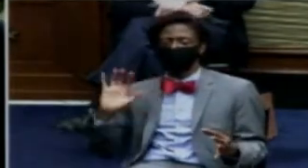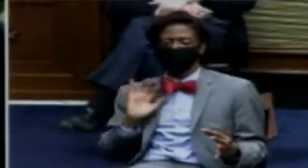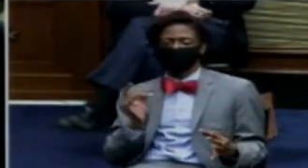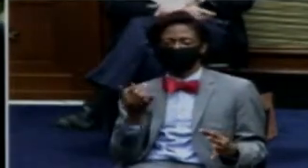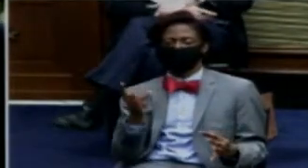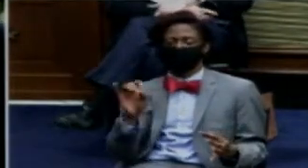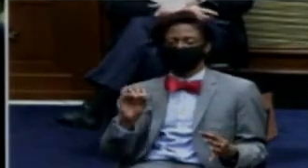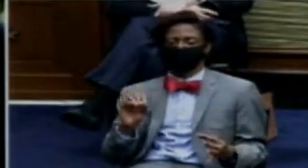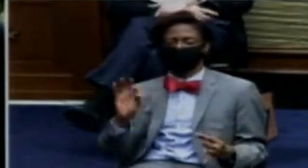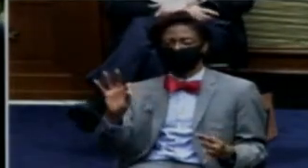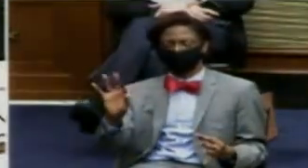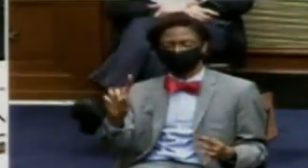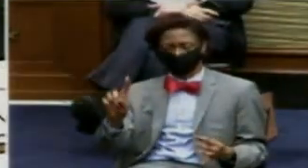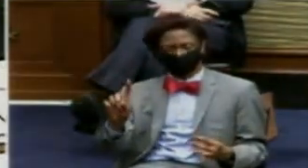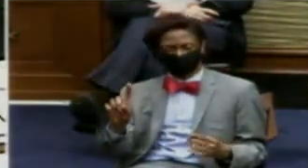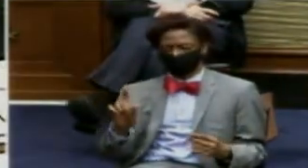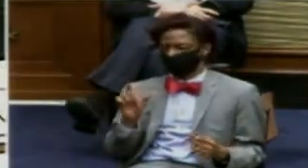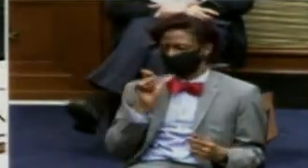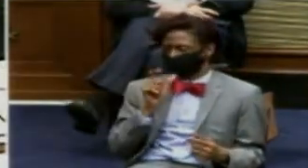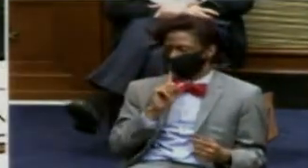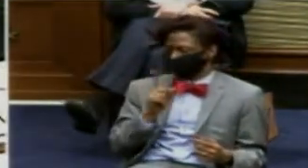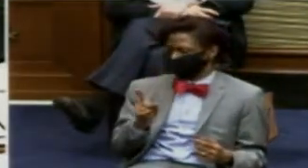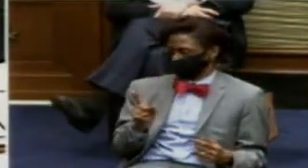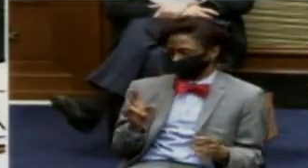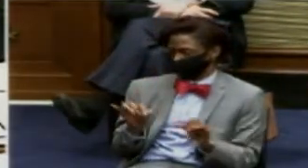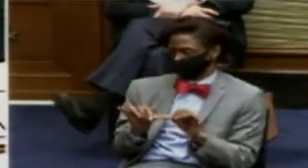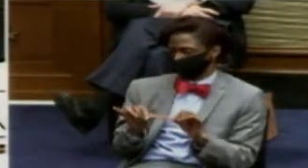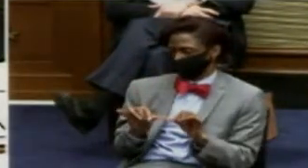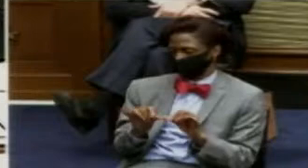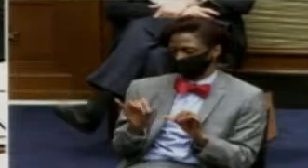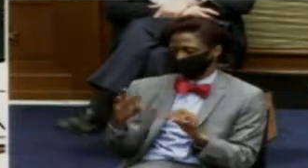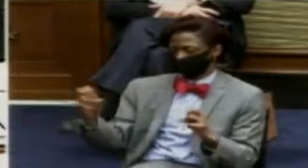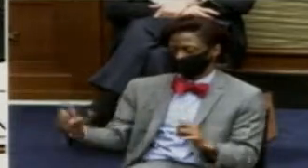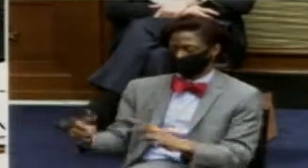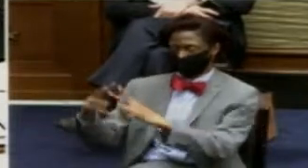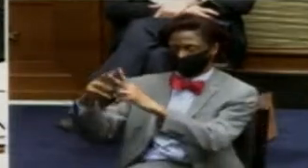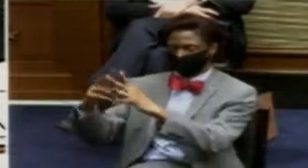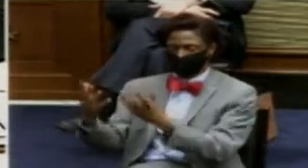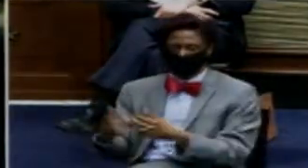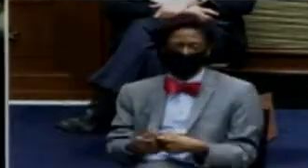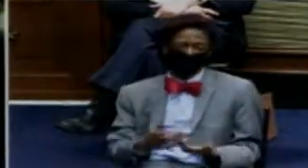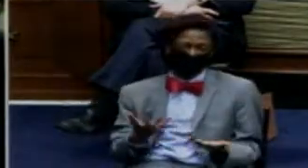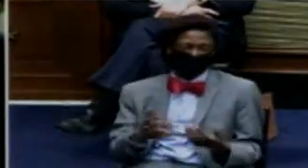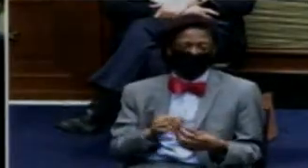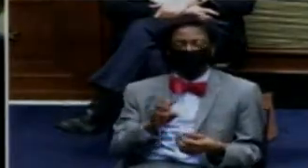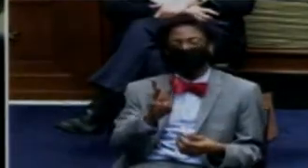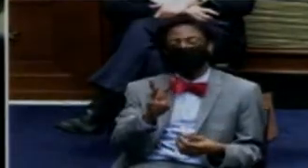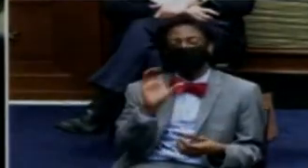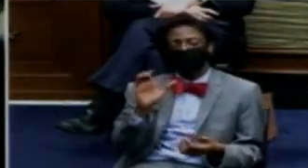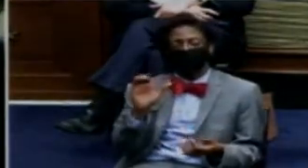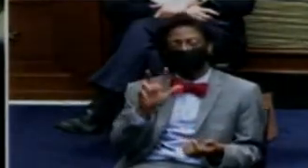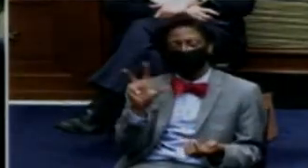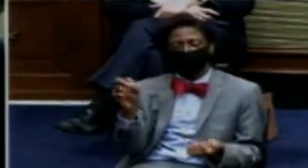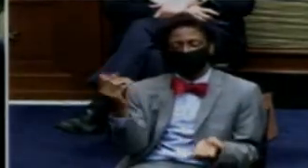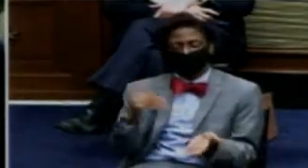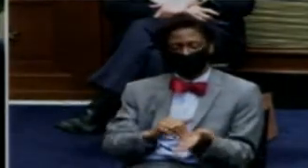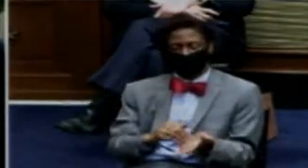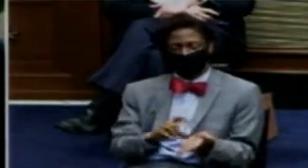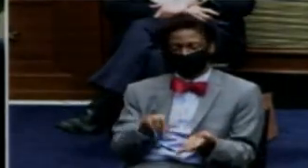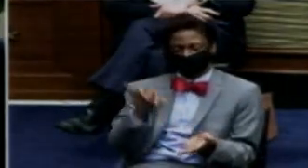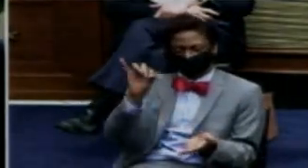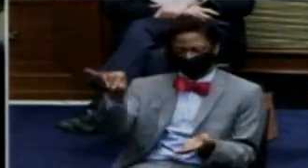1801? I'm not sure what the size of Paris was in 1801. It was about 630,000. So I think they took that